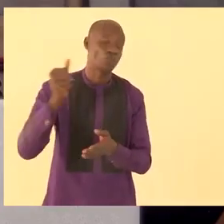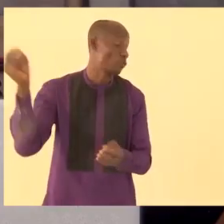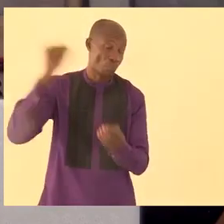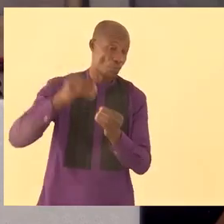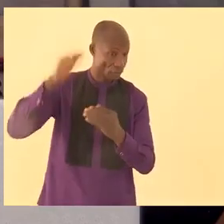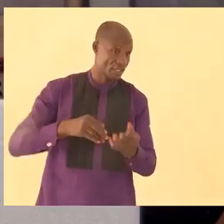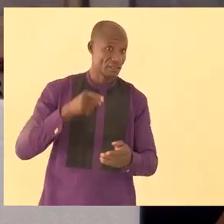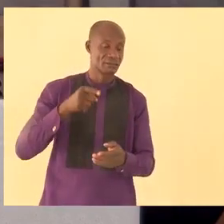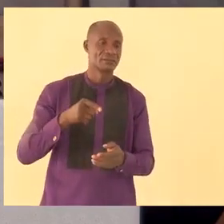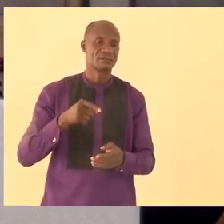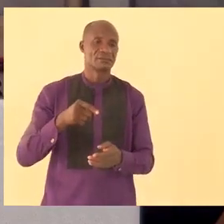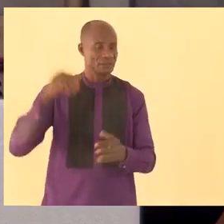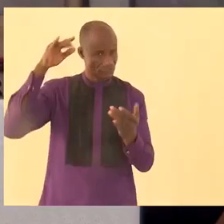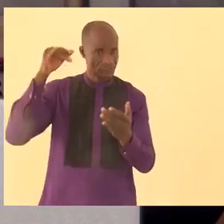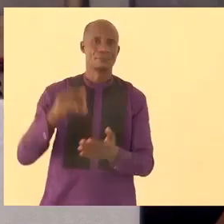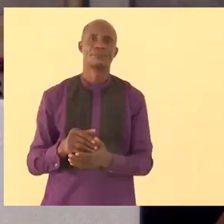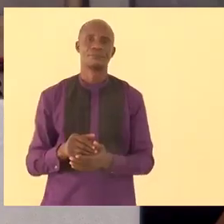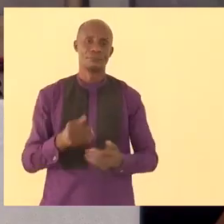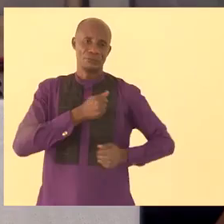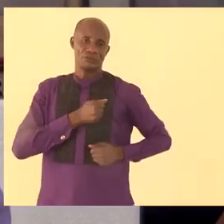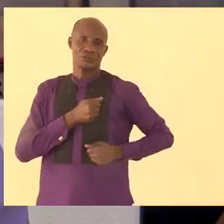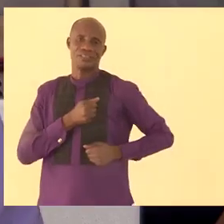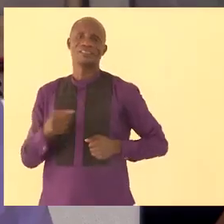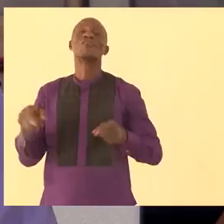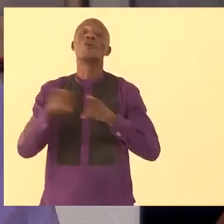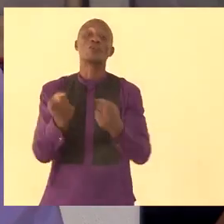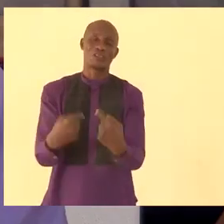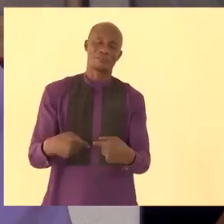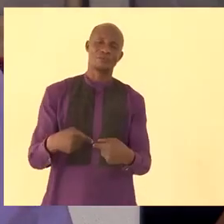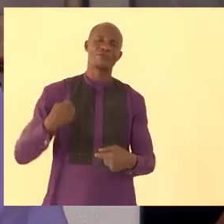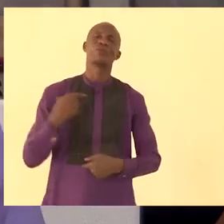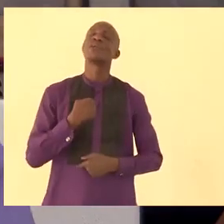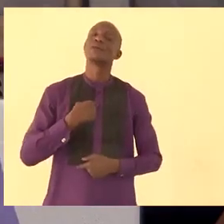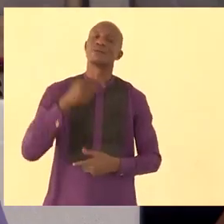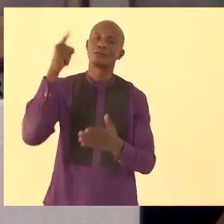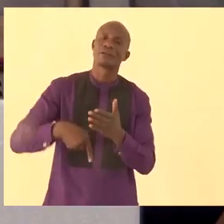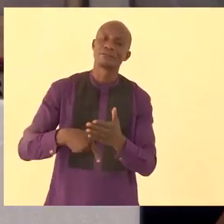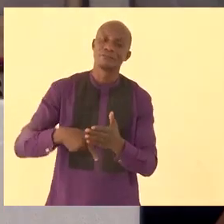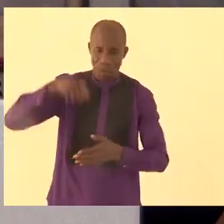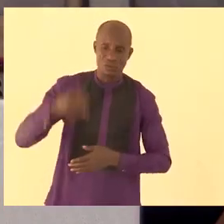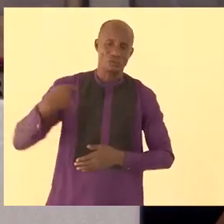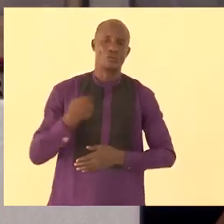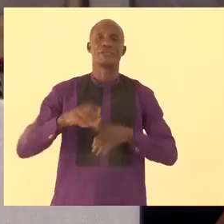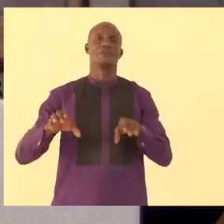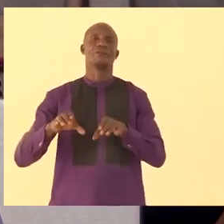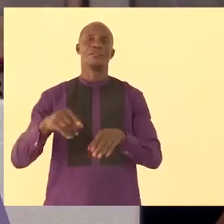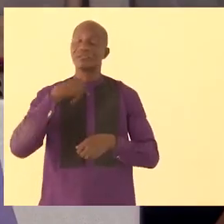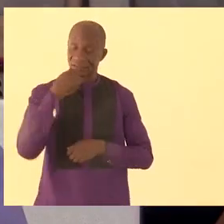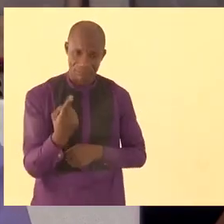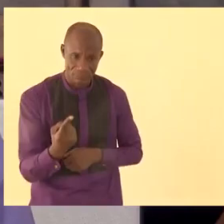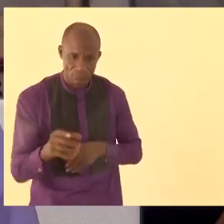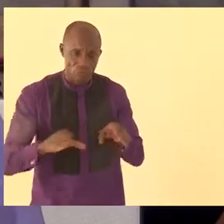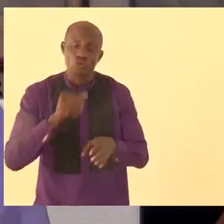amount prescribed. The soldiers too came and said, we incur, what must we do? He